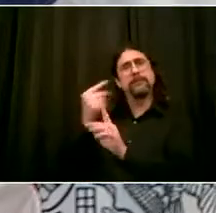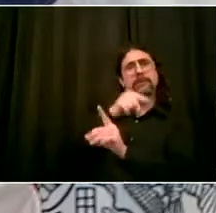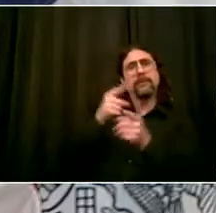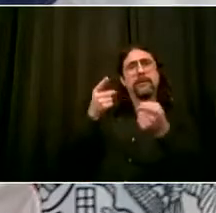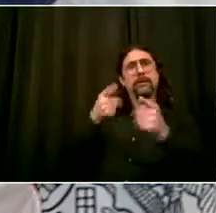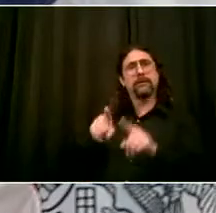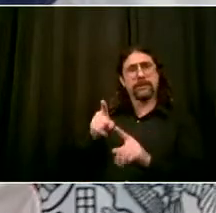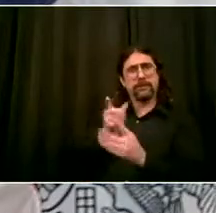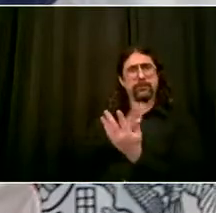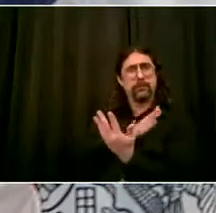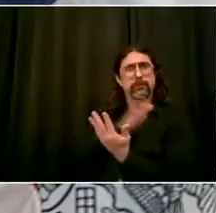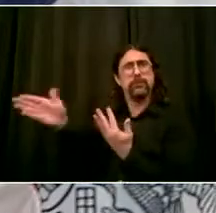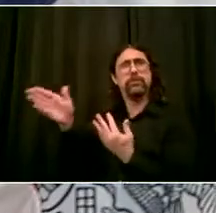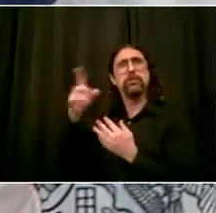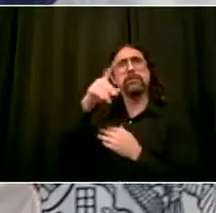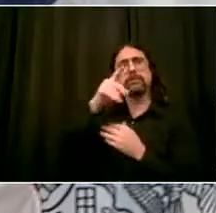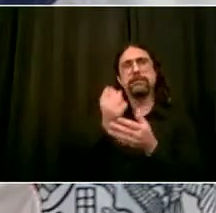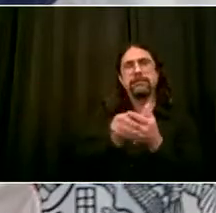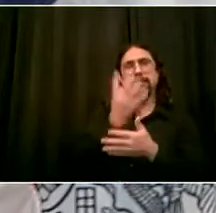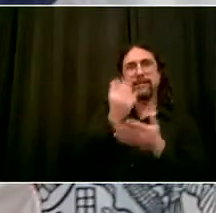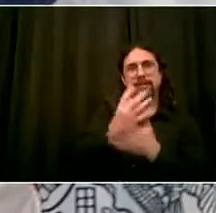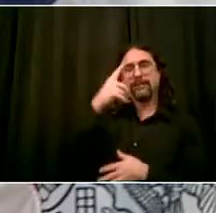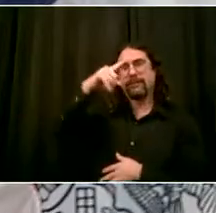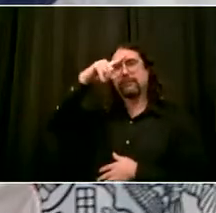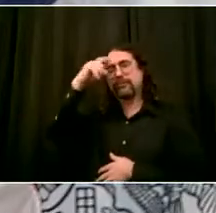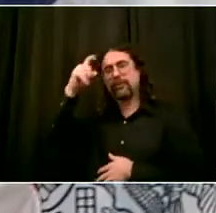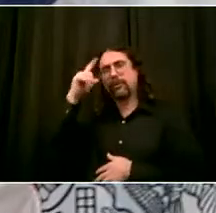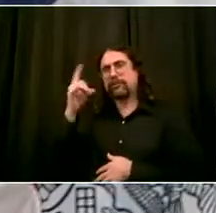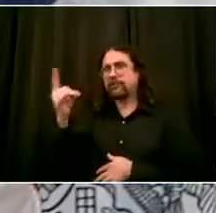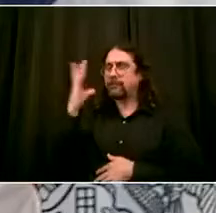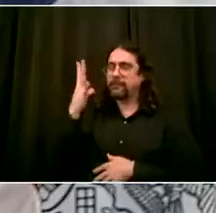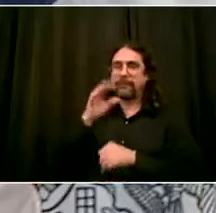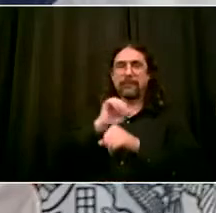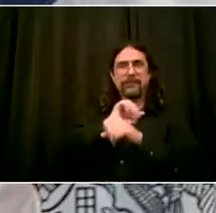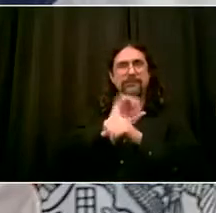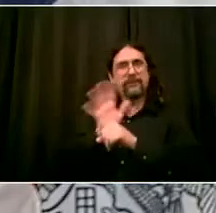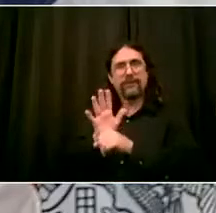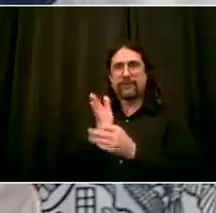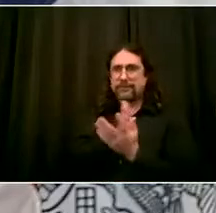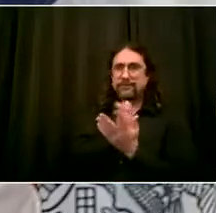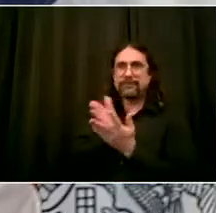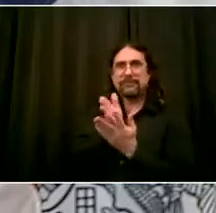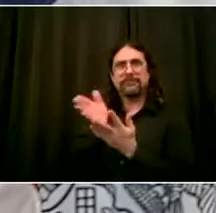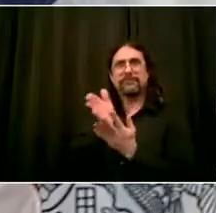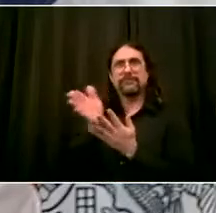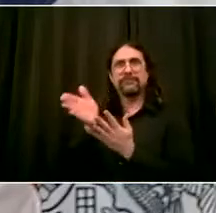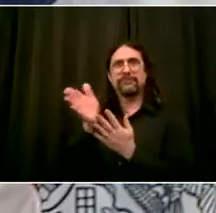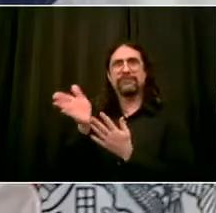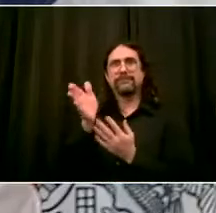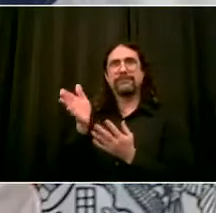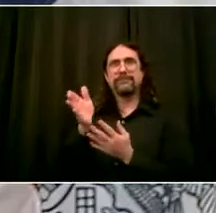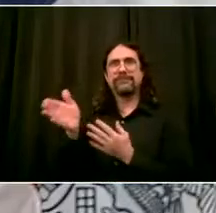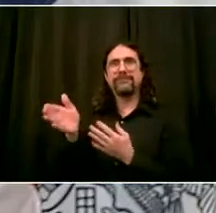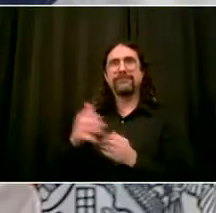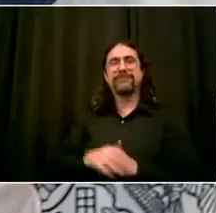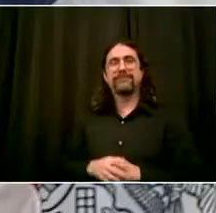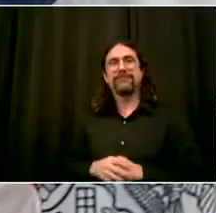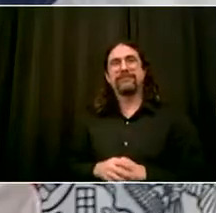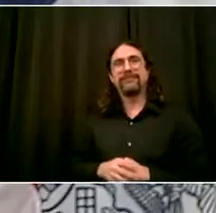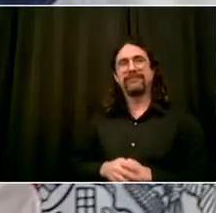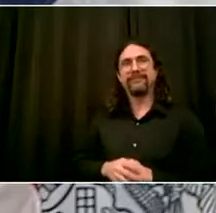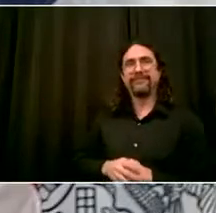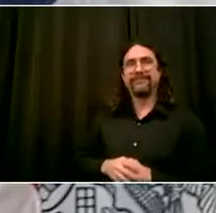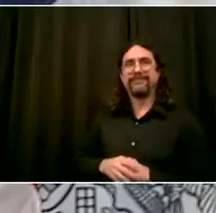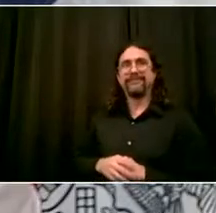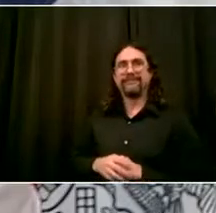for everyone that's what we're trying to achieve once and for all with a vaccine coming I really want to believe you know this this could be the last great battle we're going through right